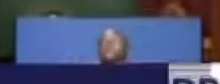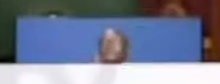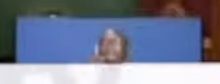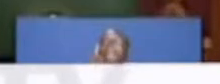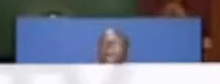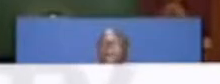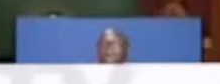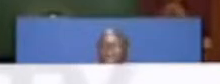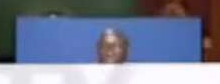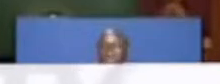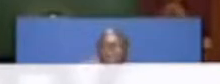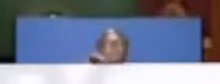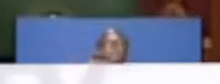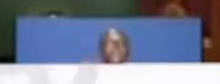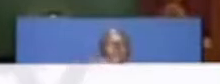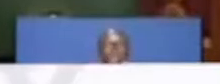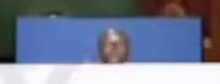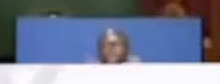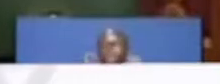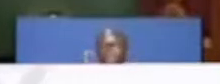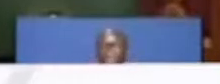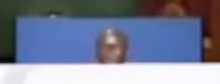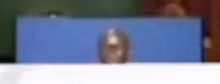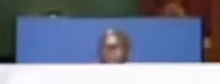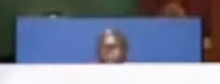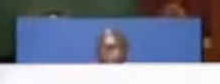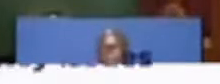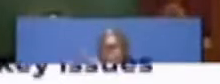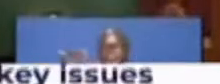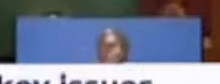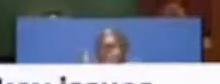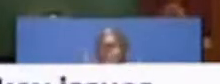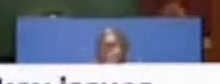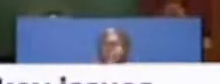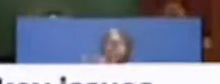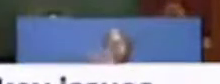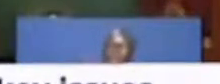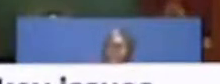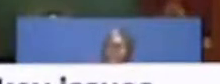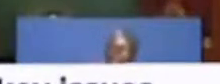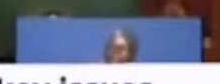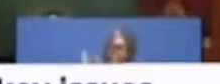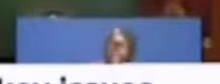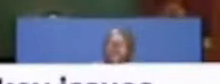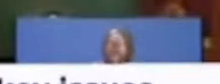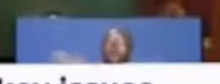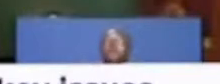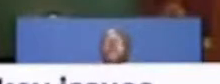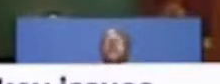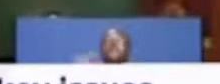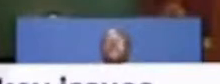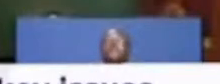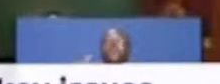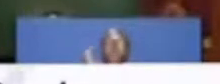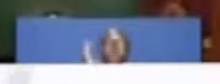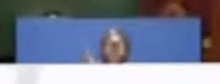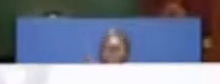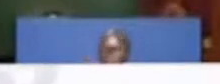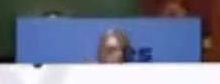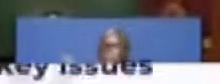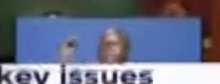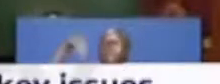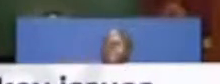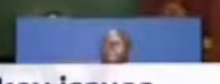country uncompetitive, we have now put in place a new oil terminal that I shall be opening soon that will accommodate up to